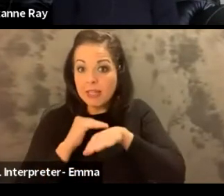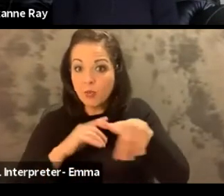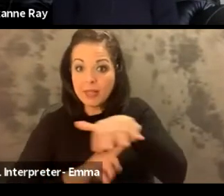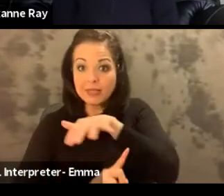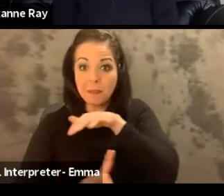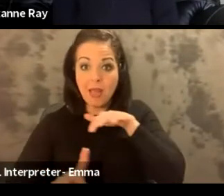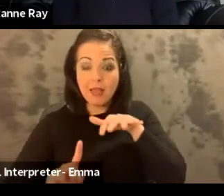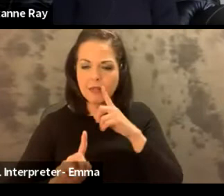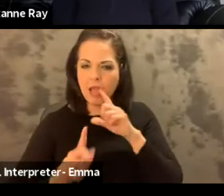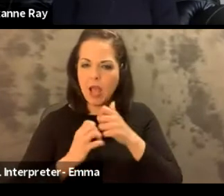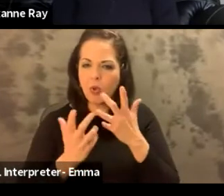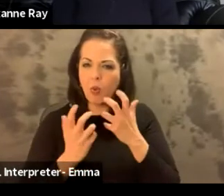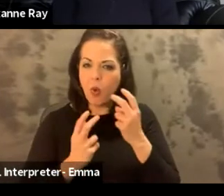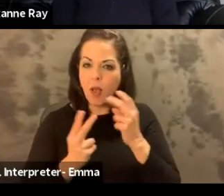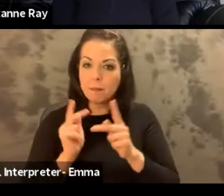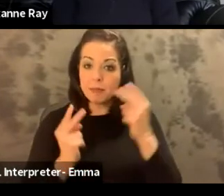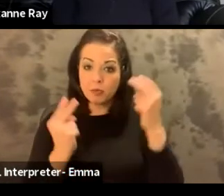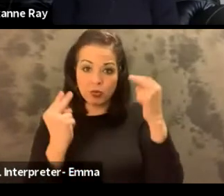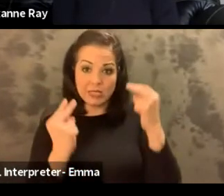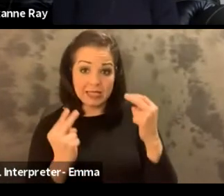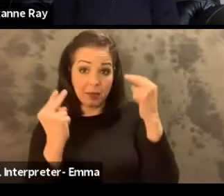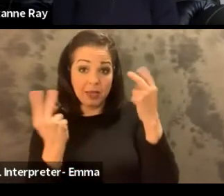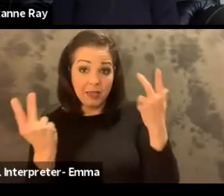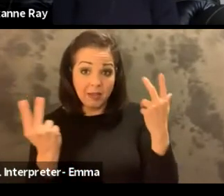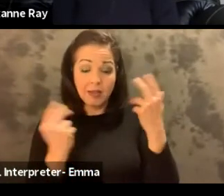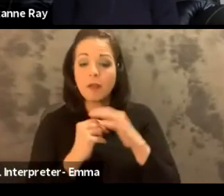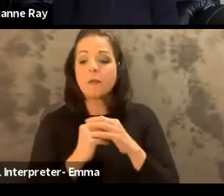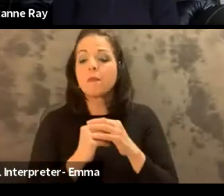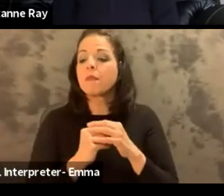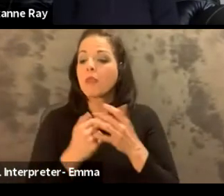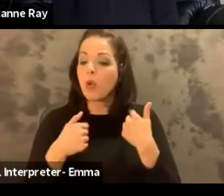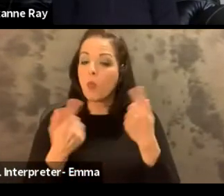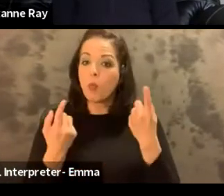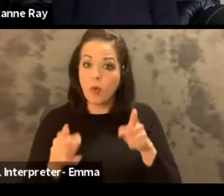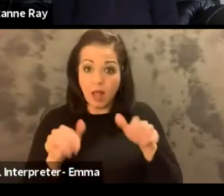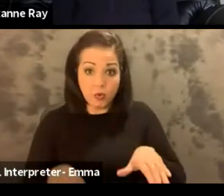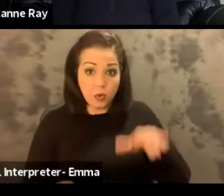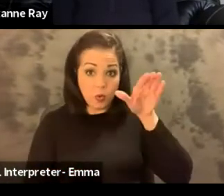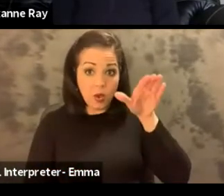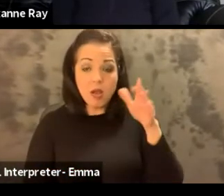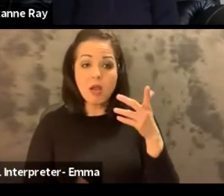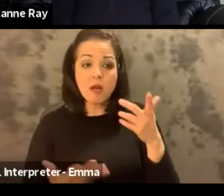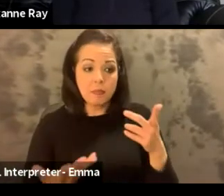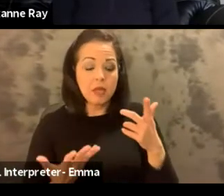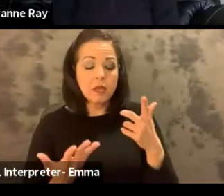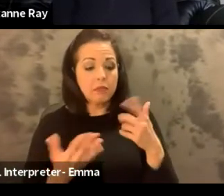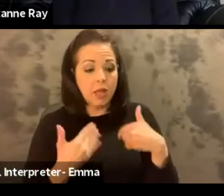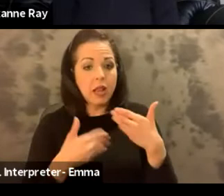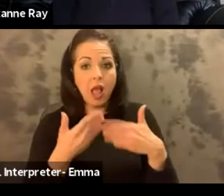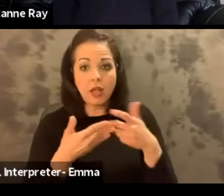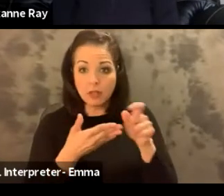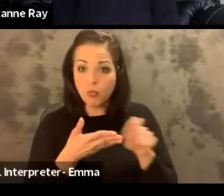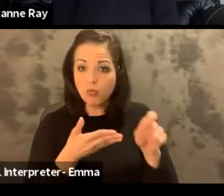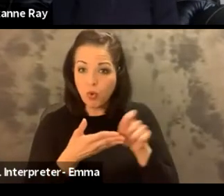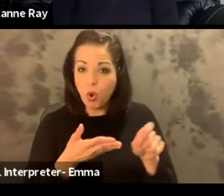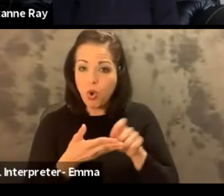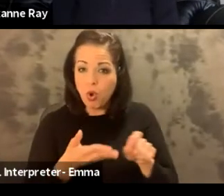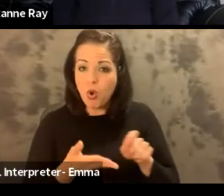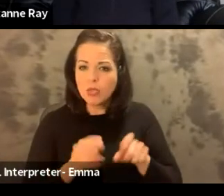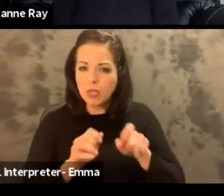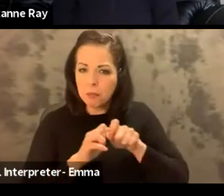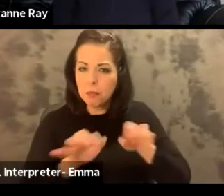I want people to see me? And as I grew up and as I kind of wrote things and put out